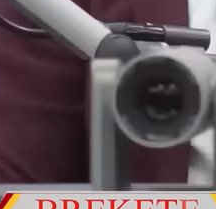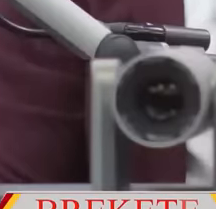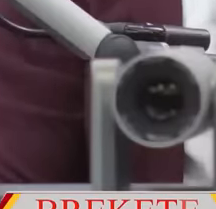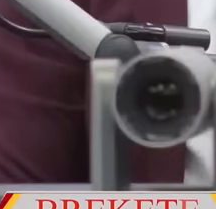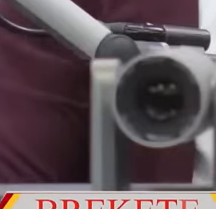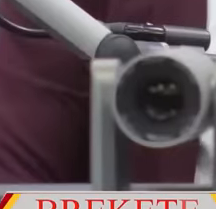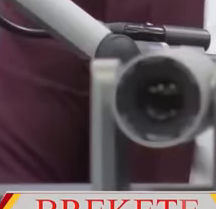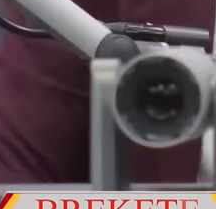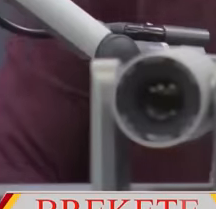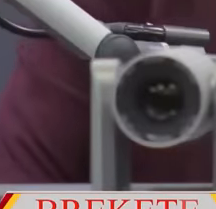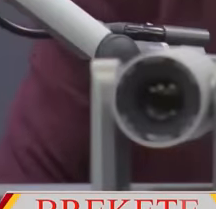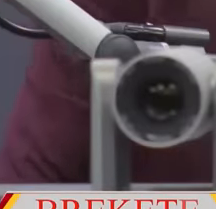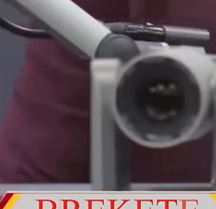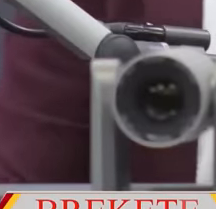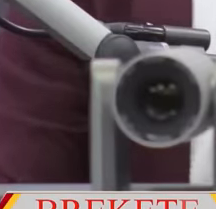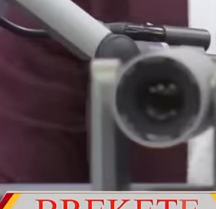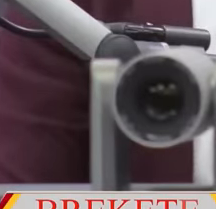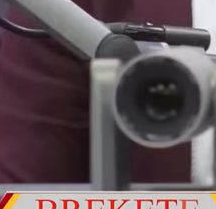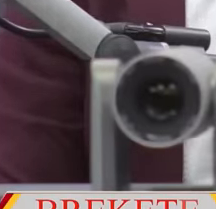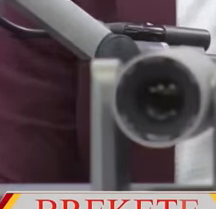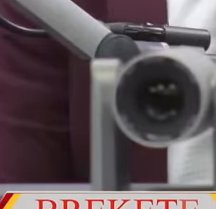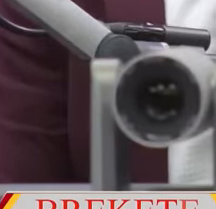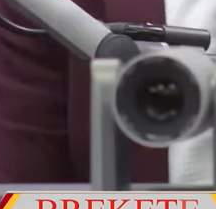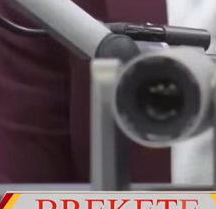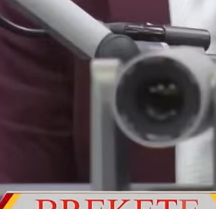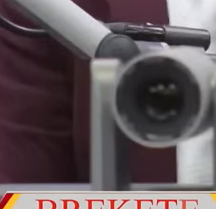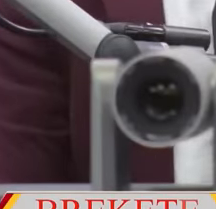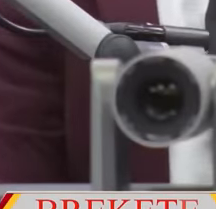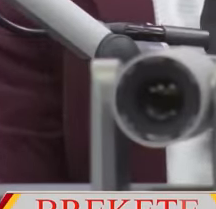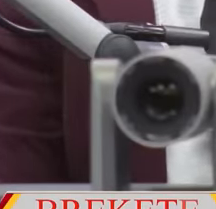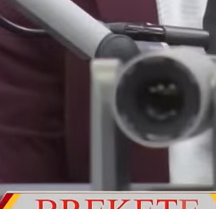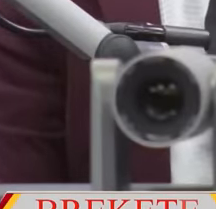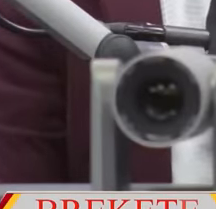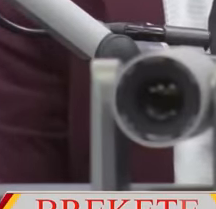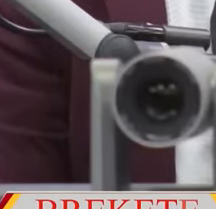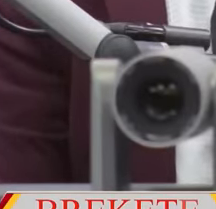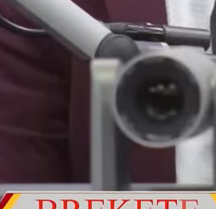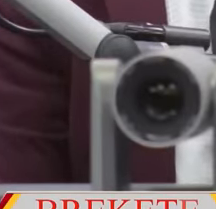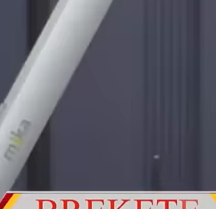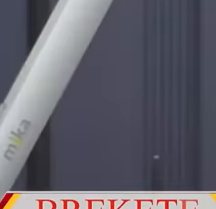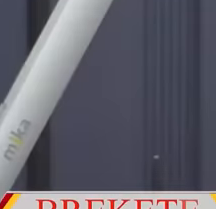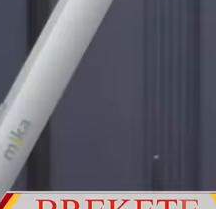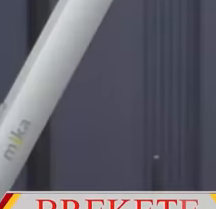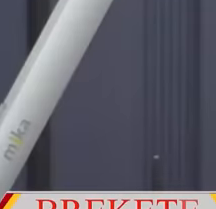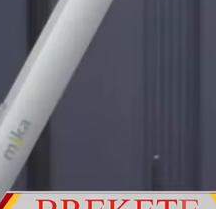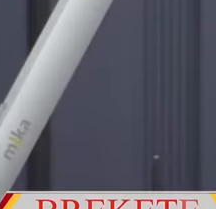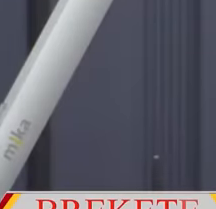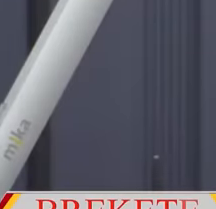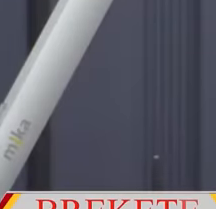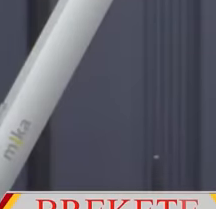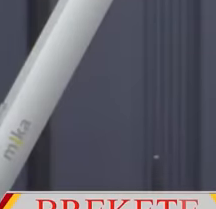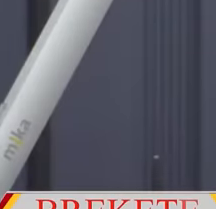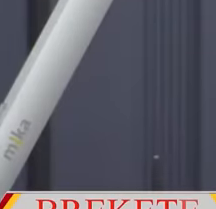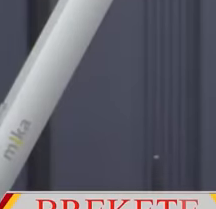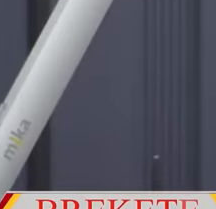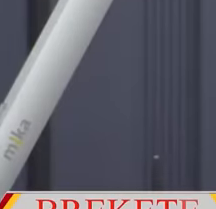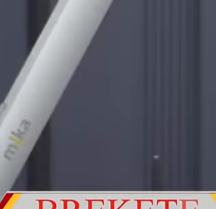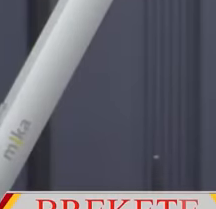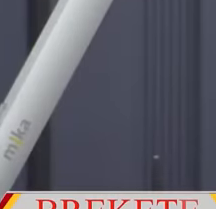inside? Why don't you remove him? Now one of the mistakes where Buhari do be that. You come.